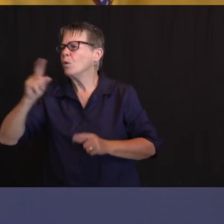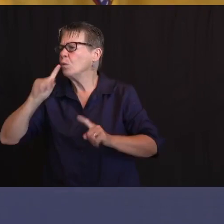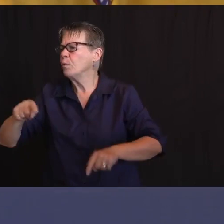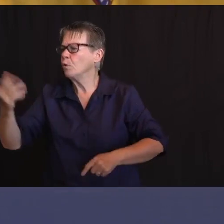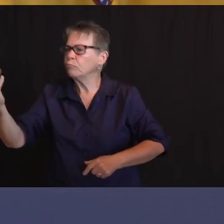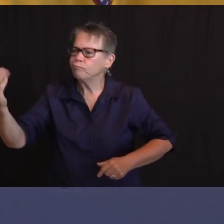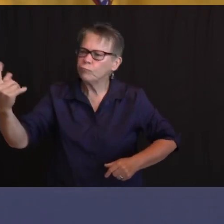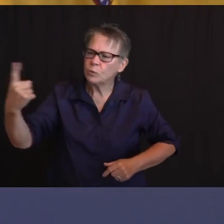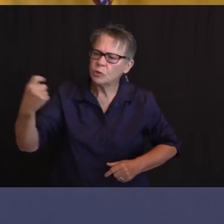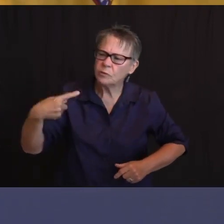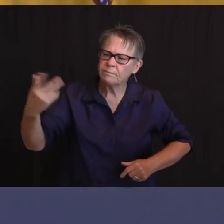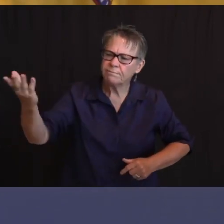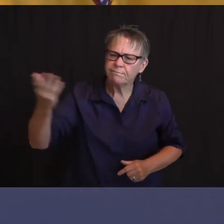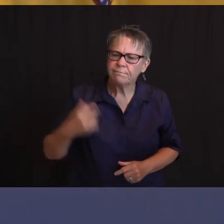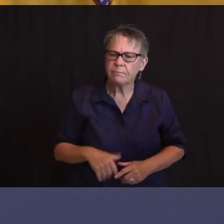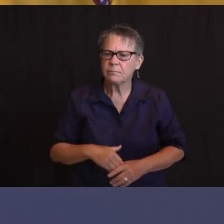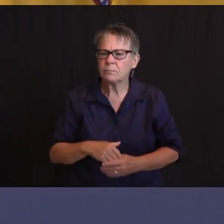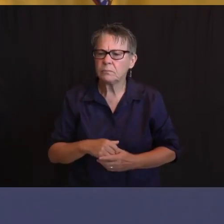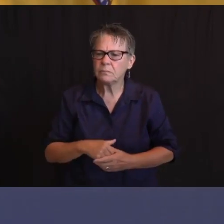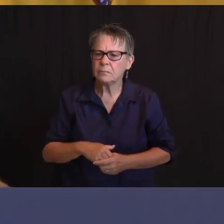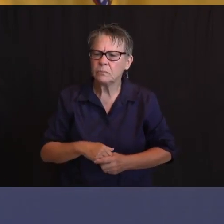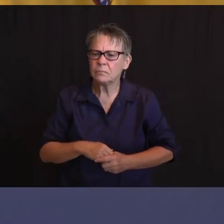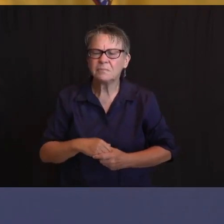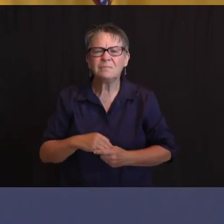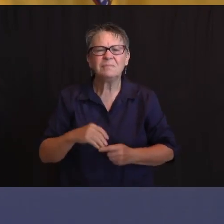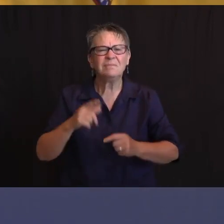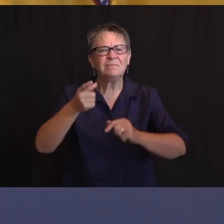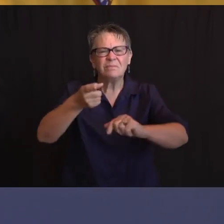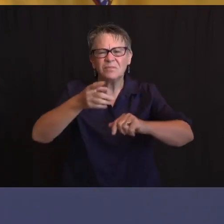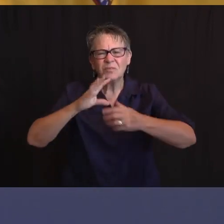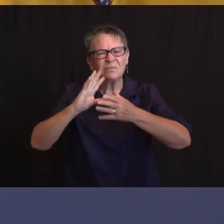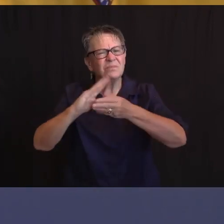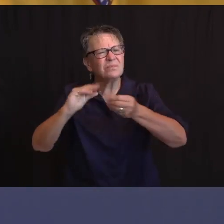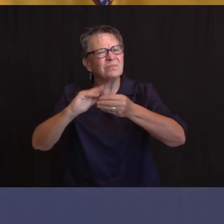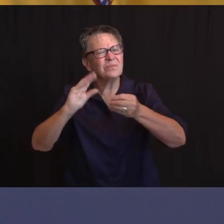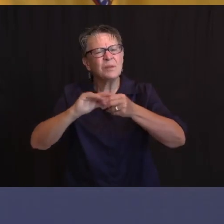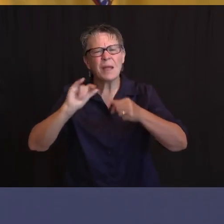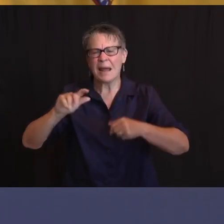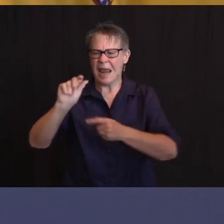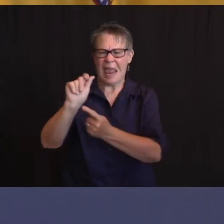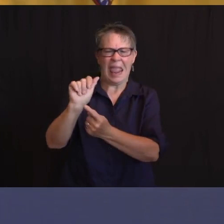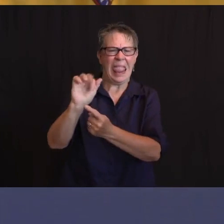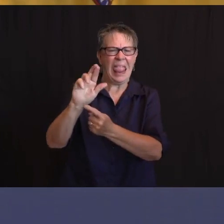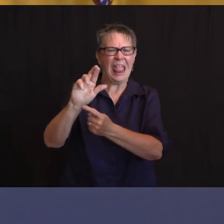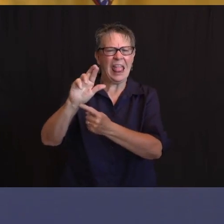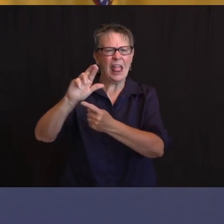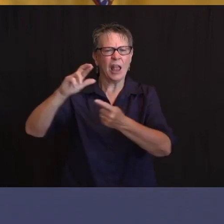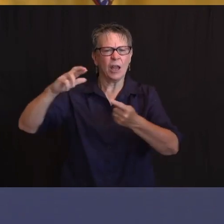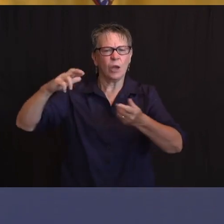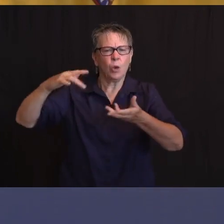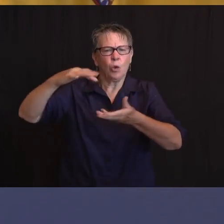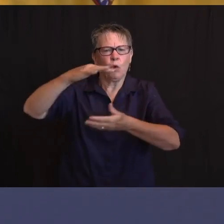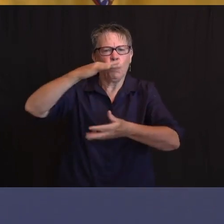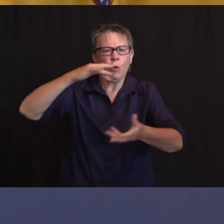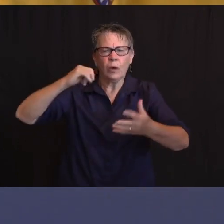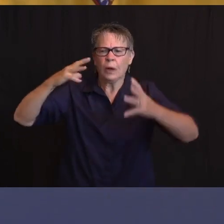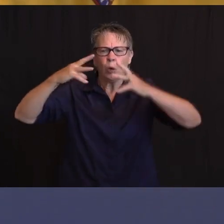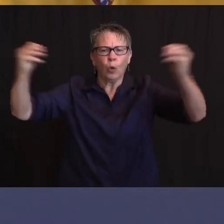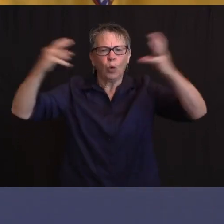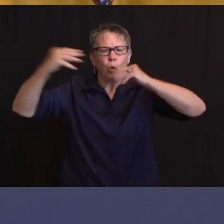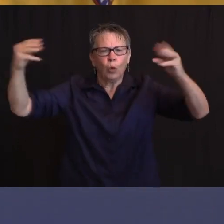regarding the issue of air ventilation. As schools are looking to try to open up with in-person learning, they're looking at their HVAC systems. Many of the